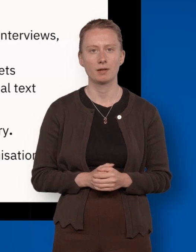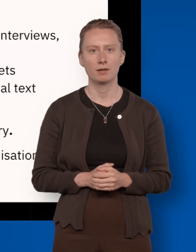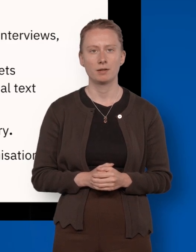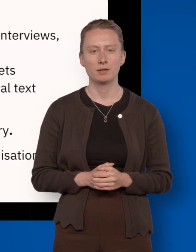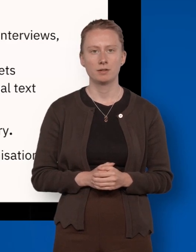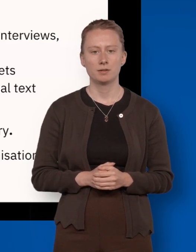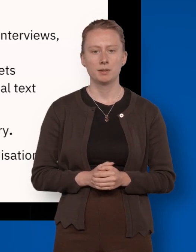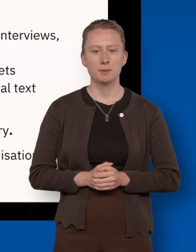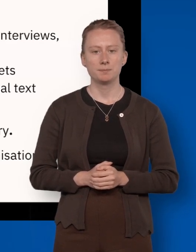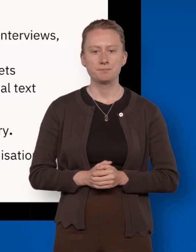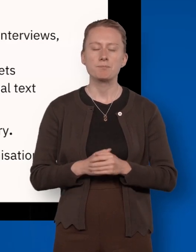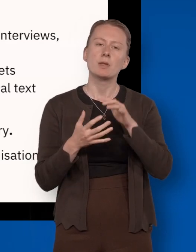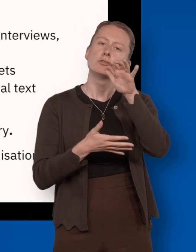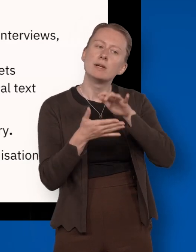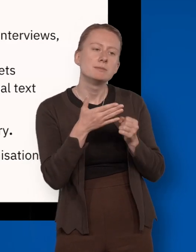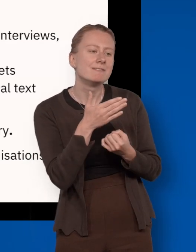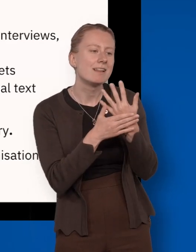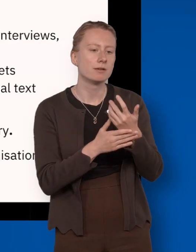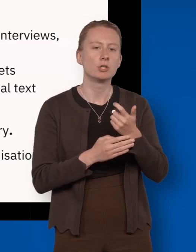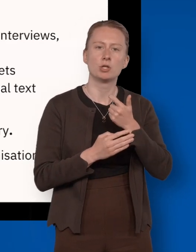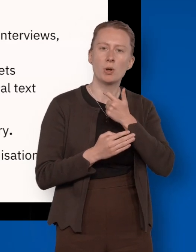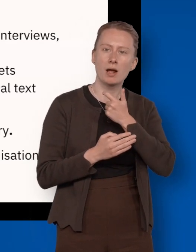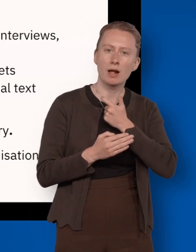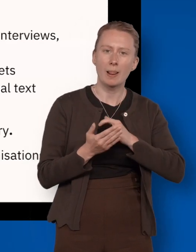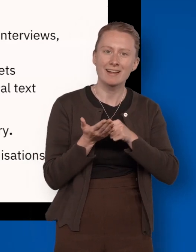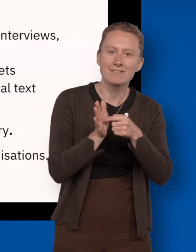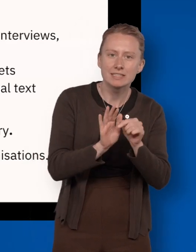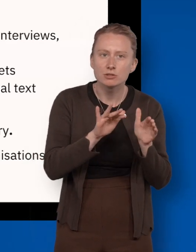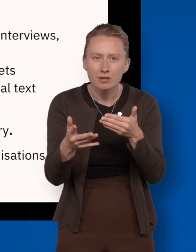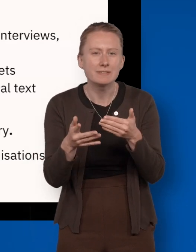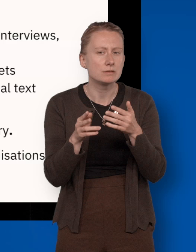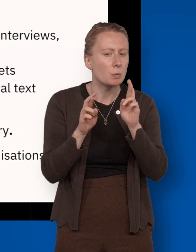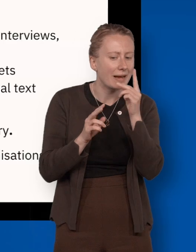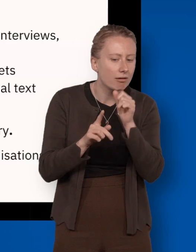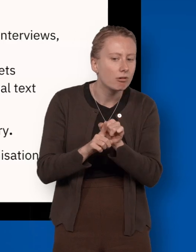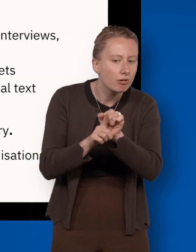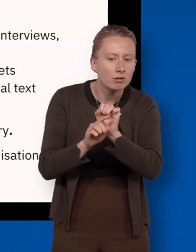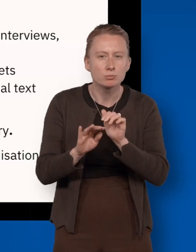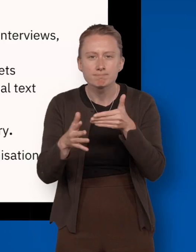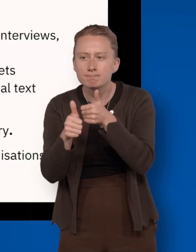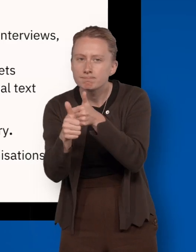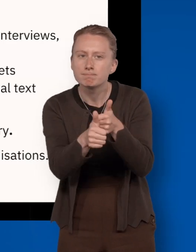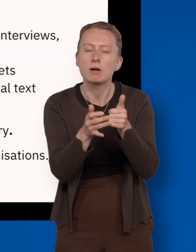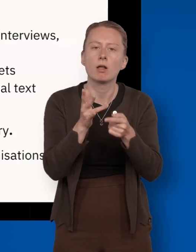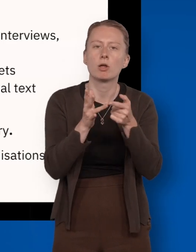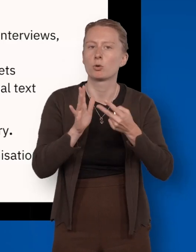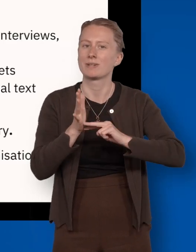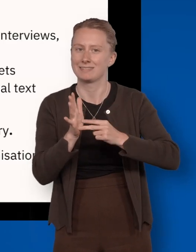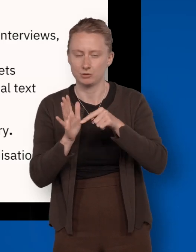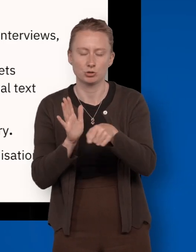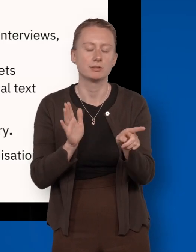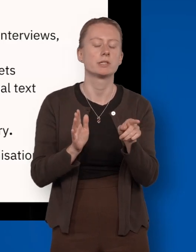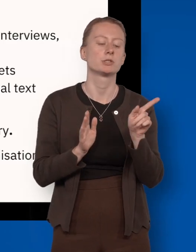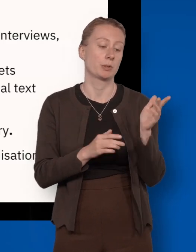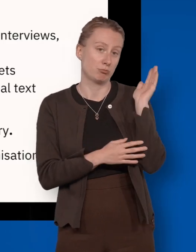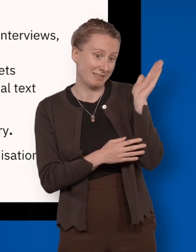a client-facing service to support other organizazations. So this presentation and maybe the discussion following will be a good